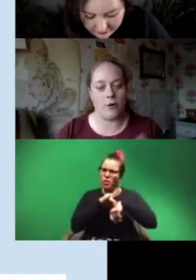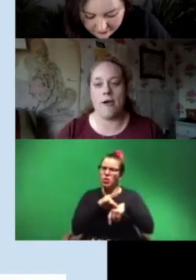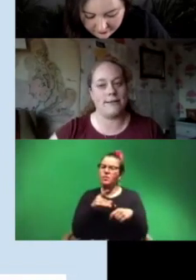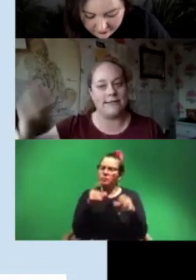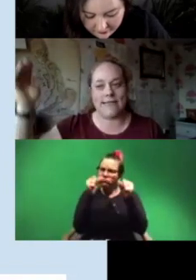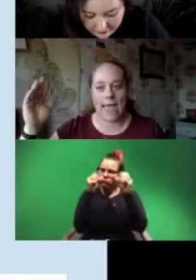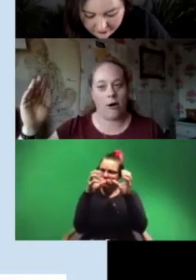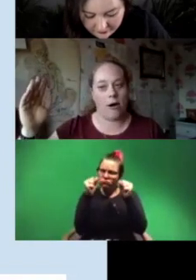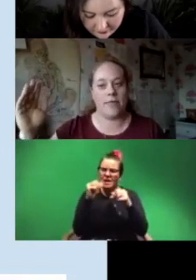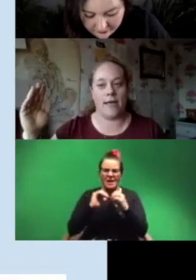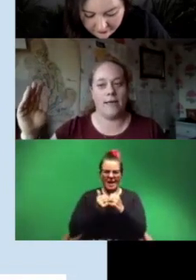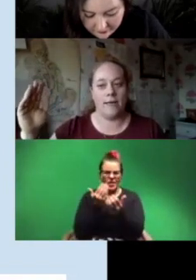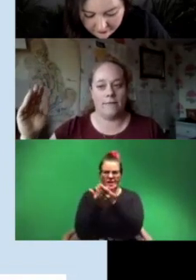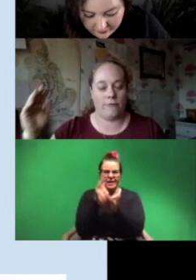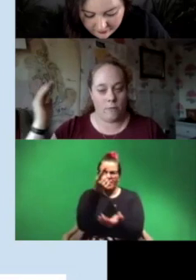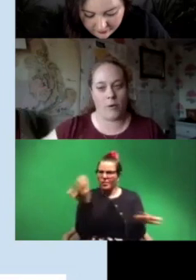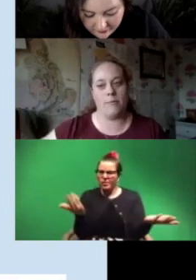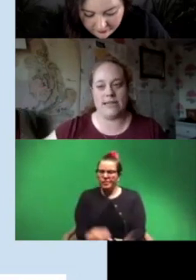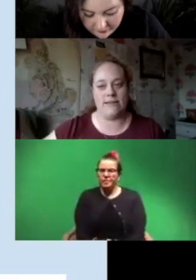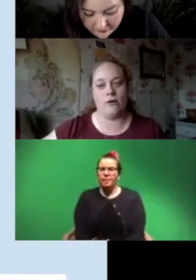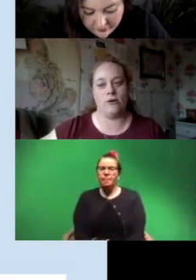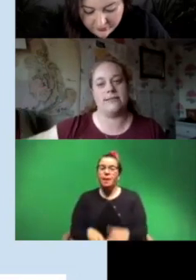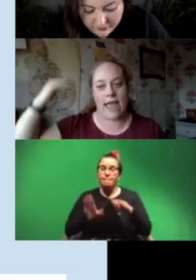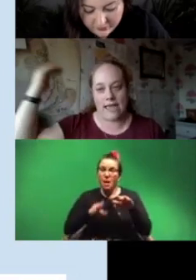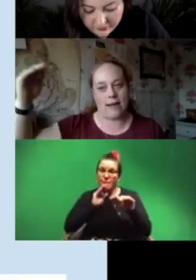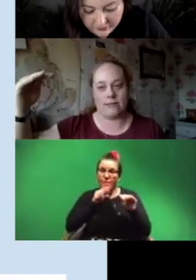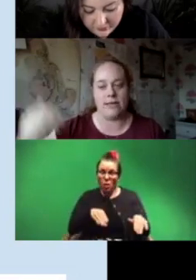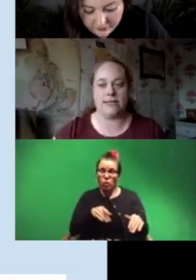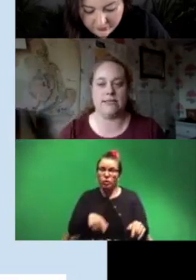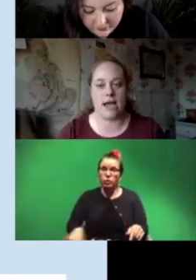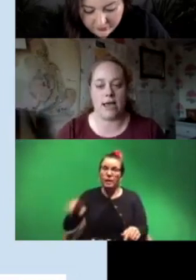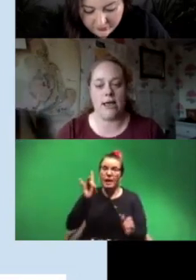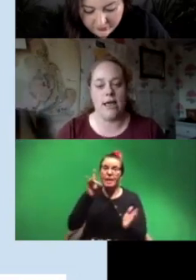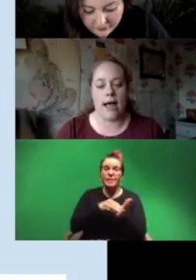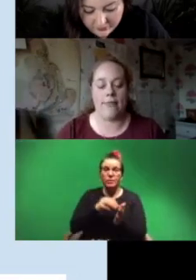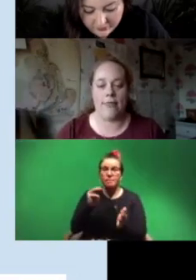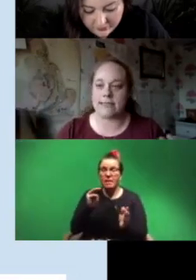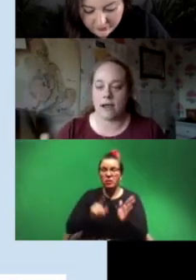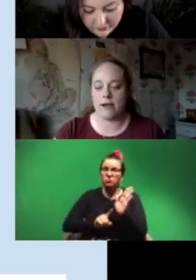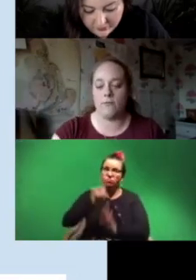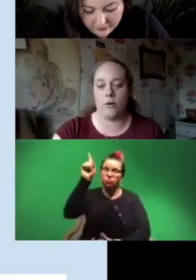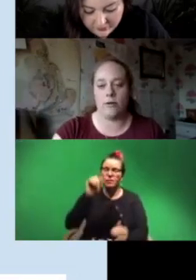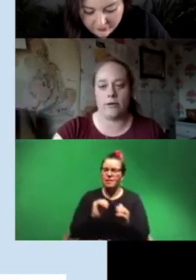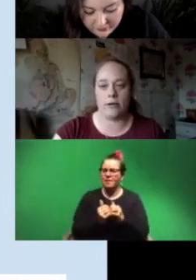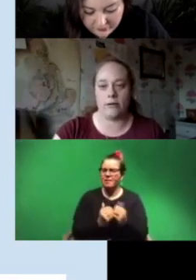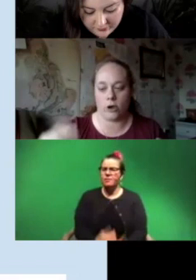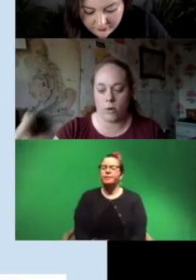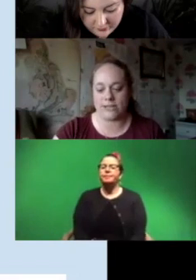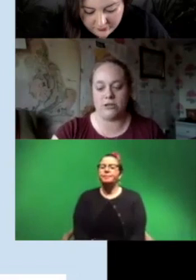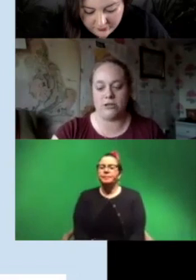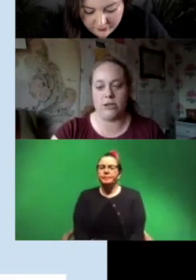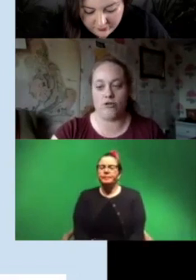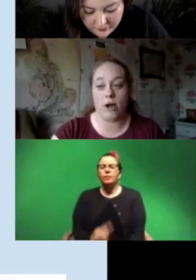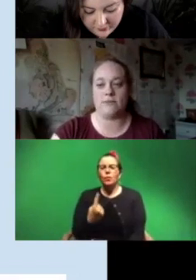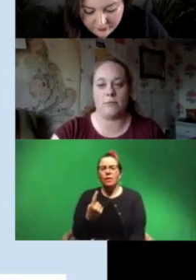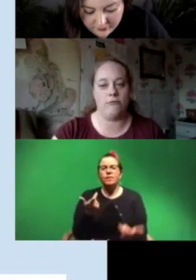How on earth did they get up there from the bottom of the sea floor to 8,000 meters high? And that's kind of one of the